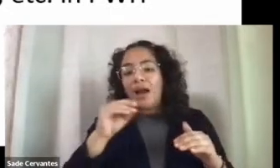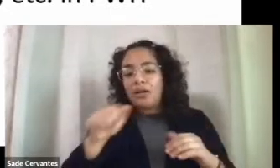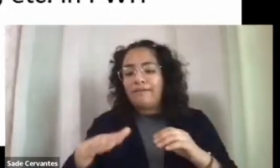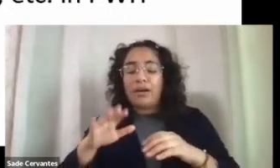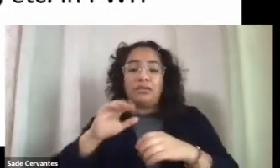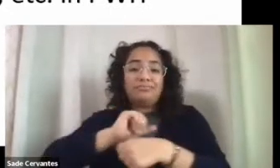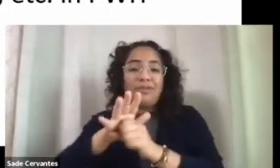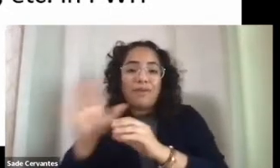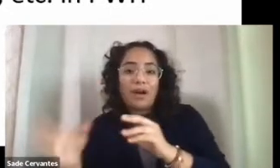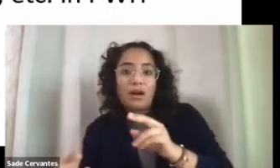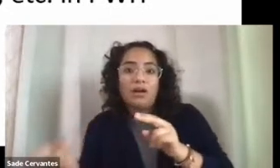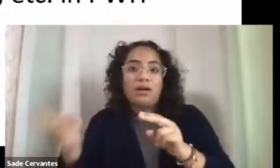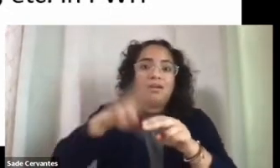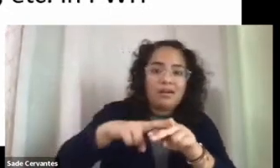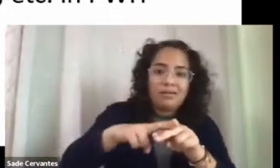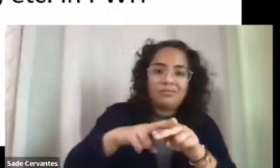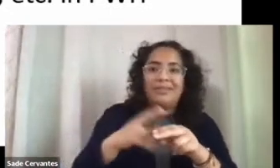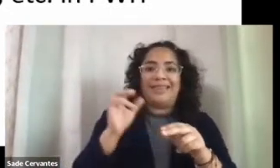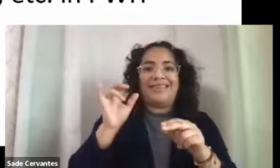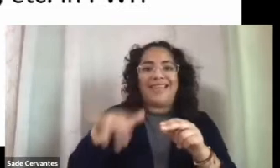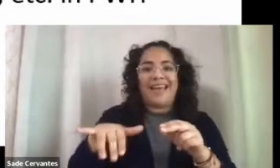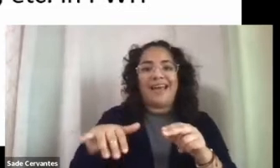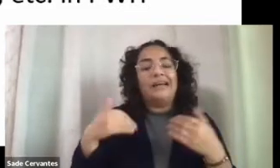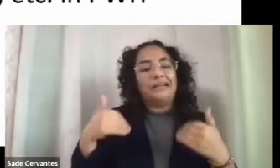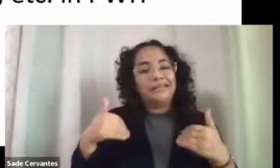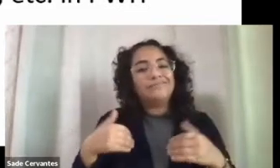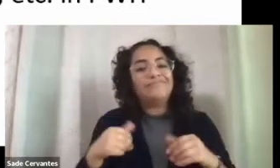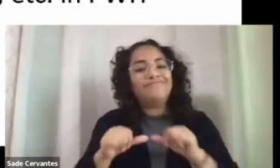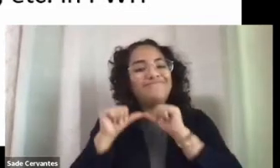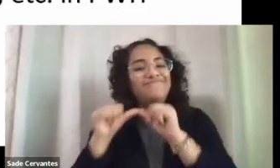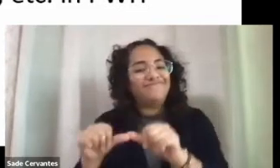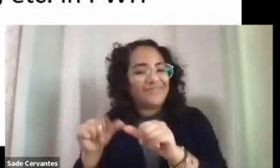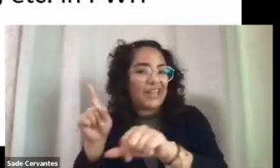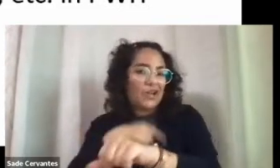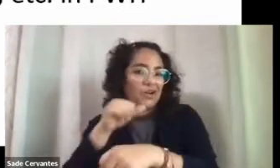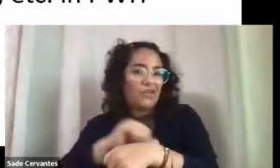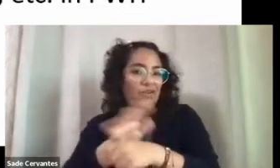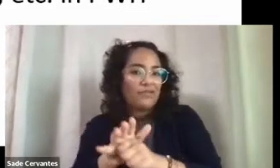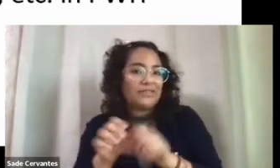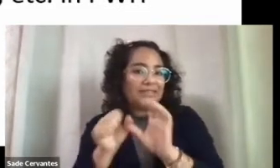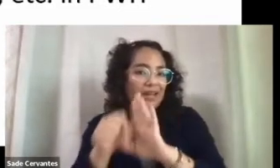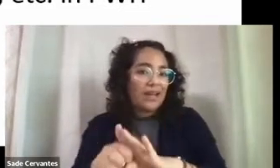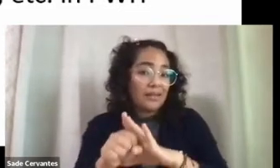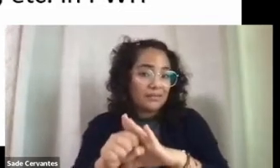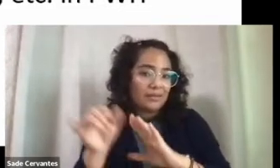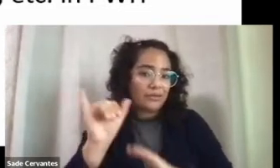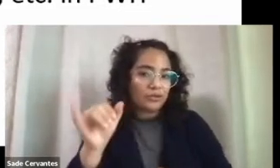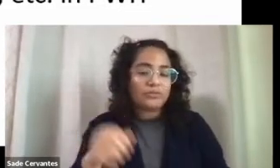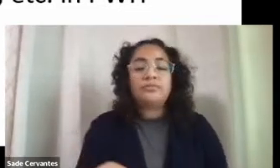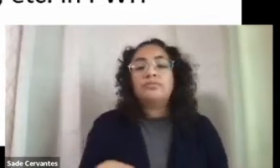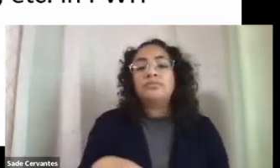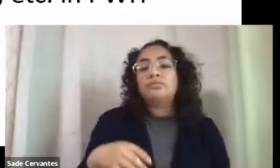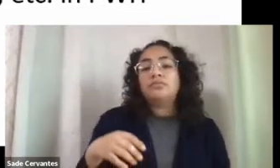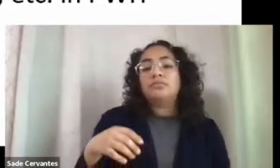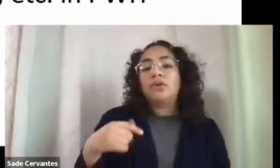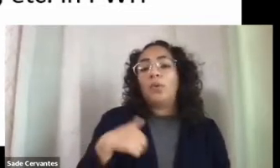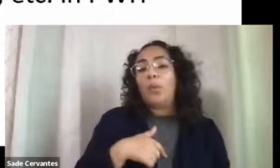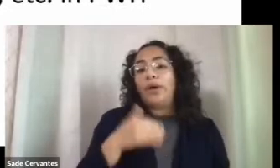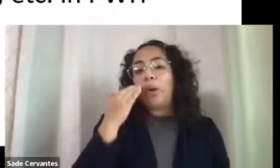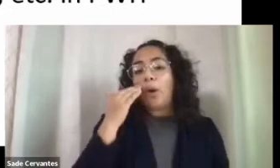HIV-associated inflammation can drive long COVID symptoms. Similarly, we know that people with